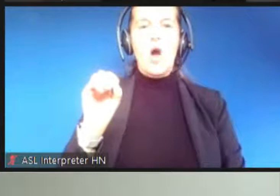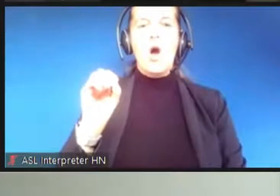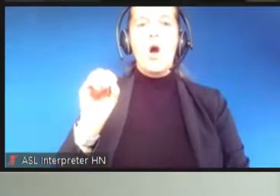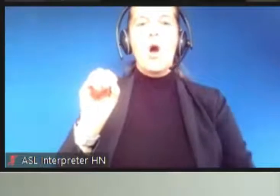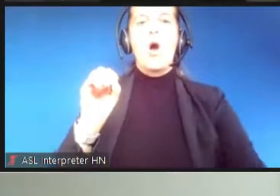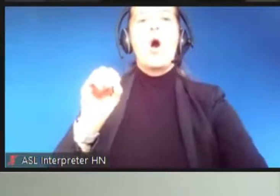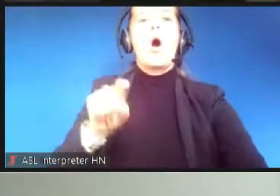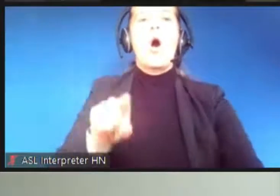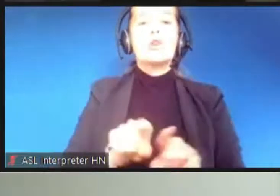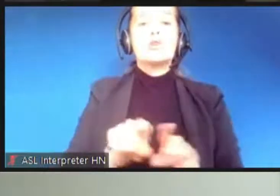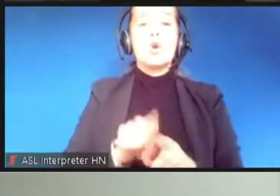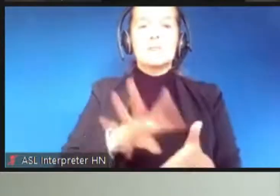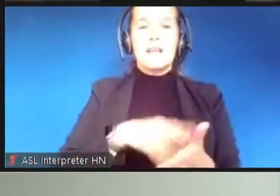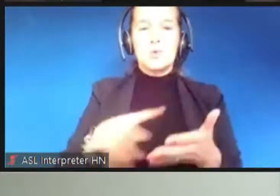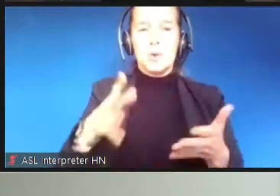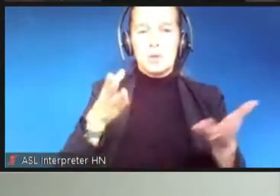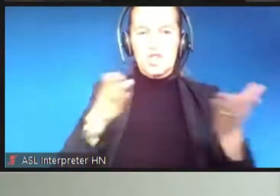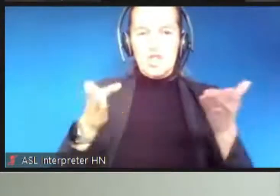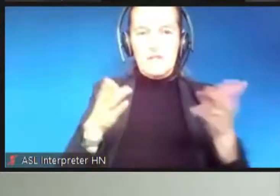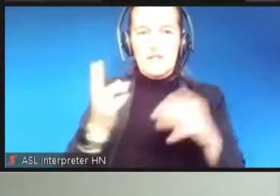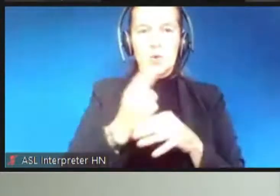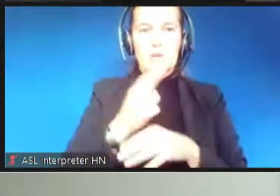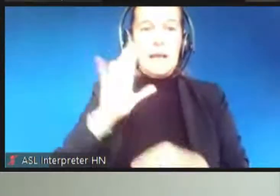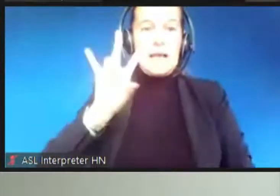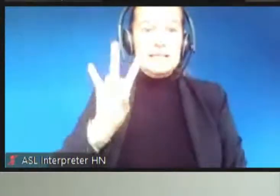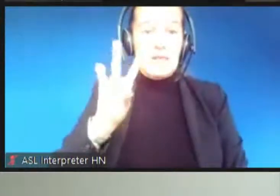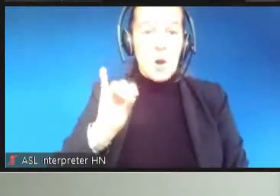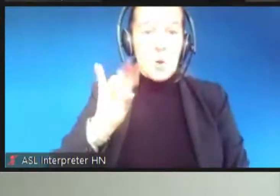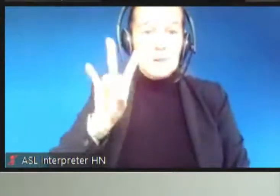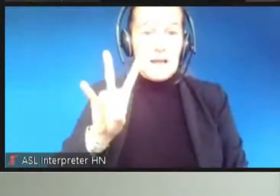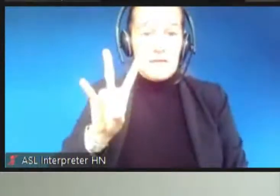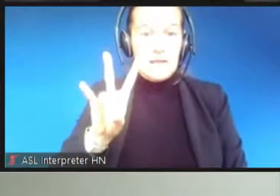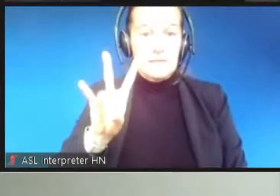scheduling service using the phone number